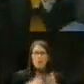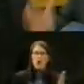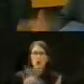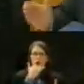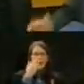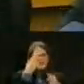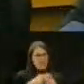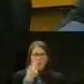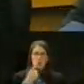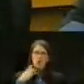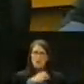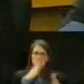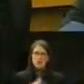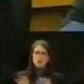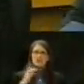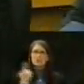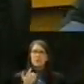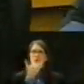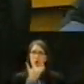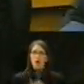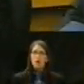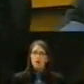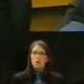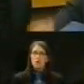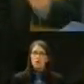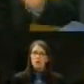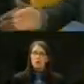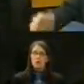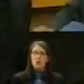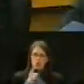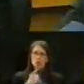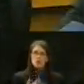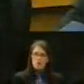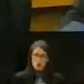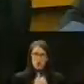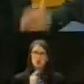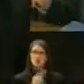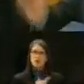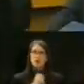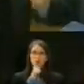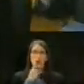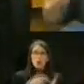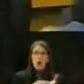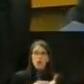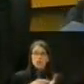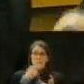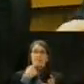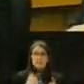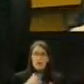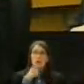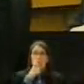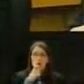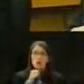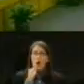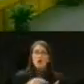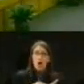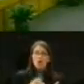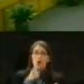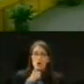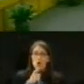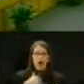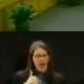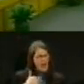you've accused us it wasn't on the up and up. Name what's not on the up and up. I resent you talking to me like that.